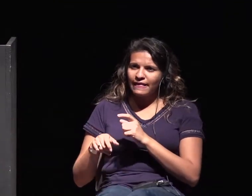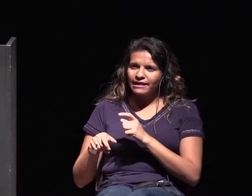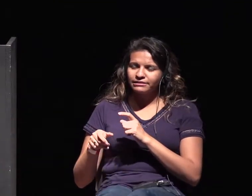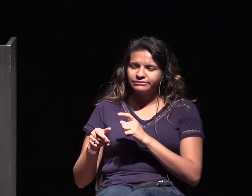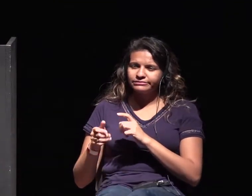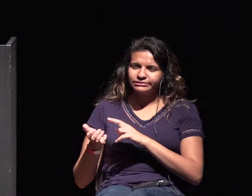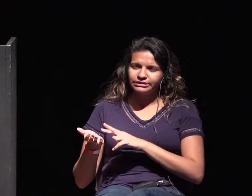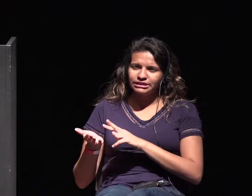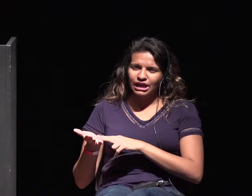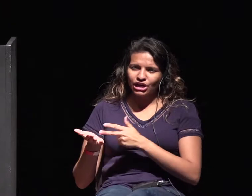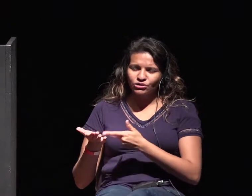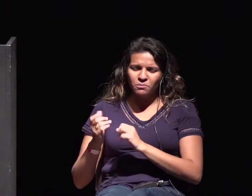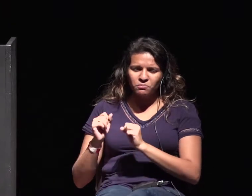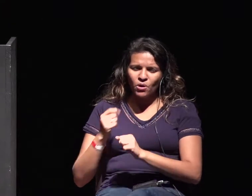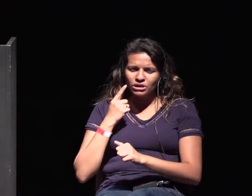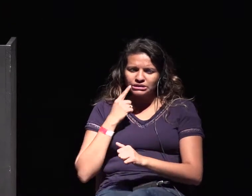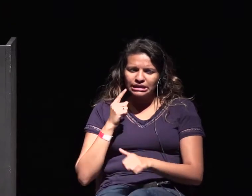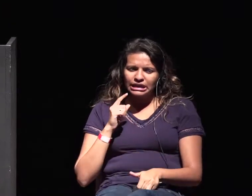is jogging.